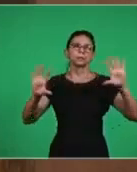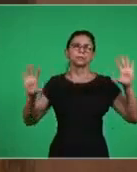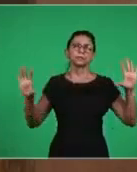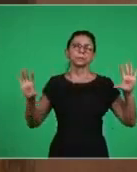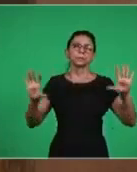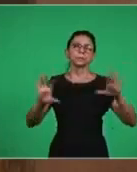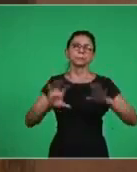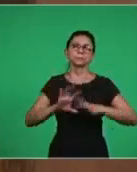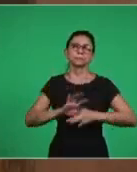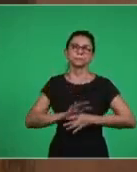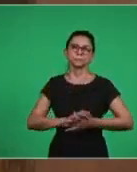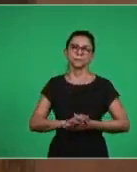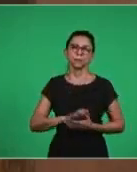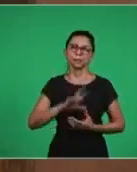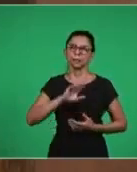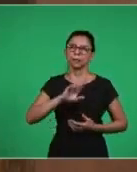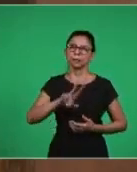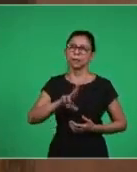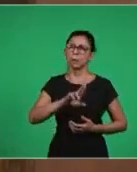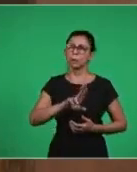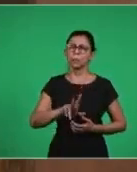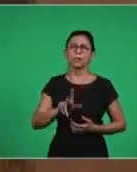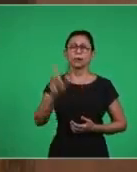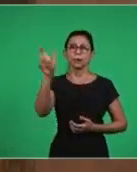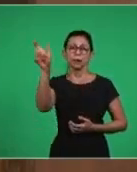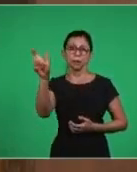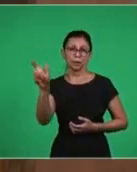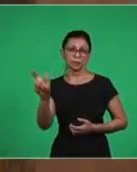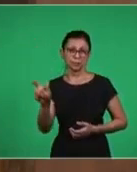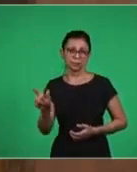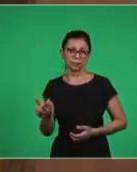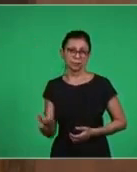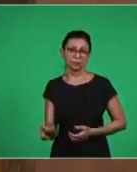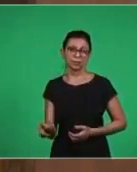willingly. It is not a person that